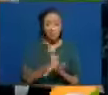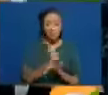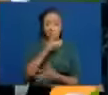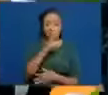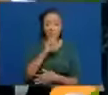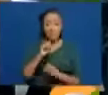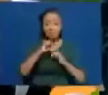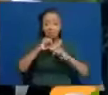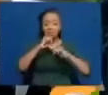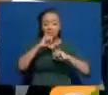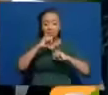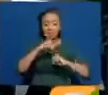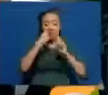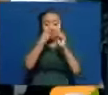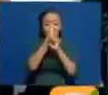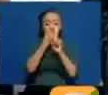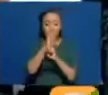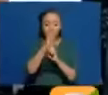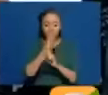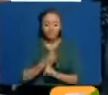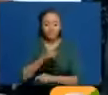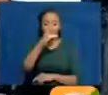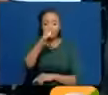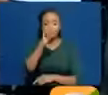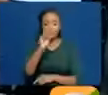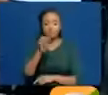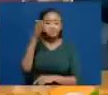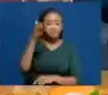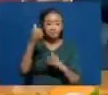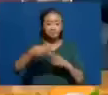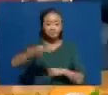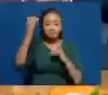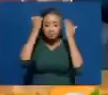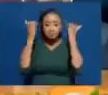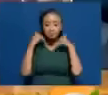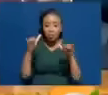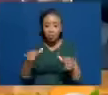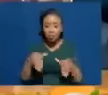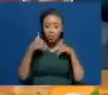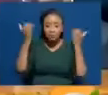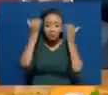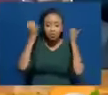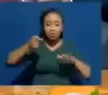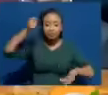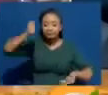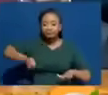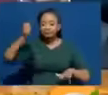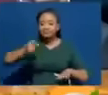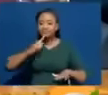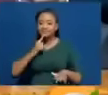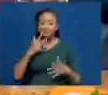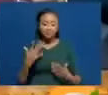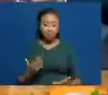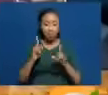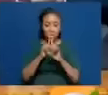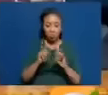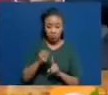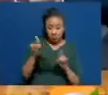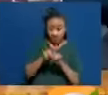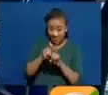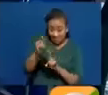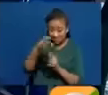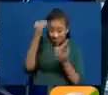Some of the appointees were present at the High Court, eagerly awaiting the decision of the three-judge bench with bated breath after the same court on